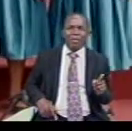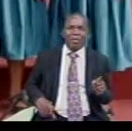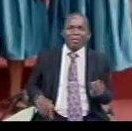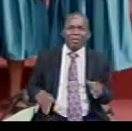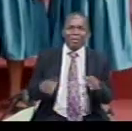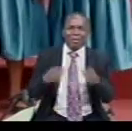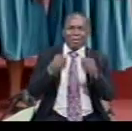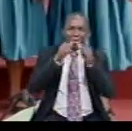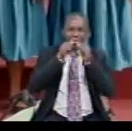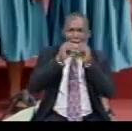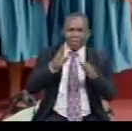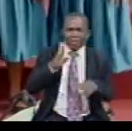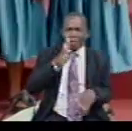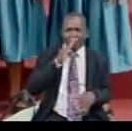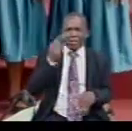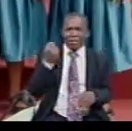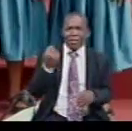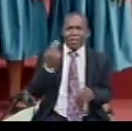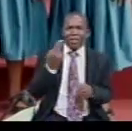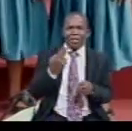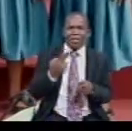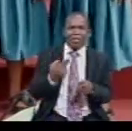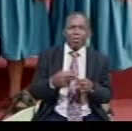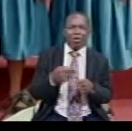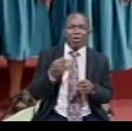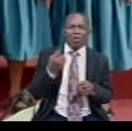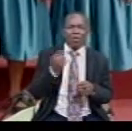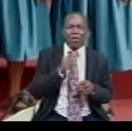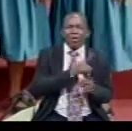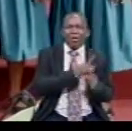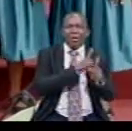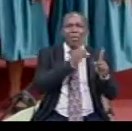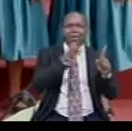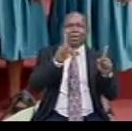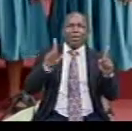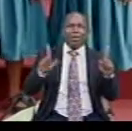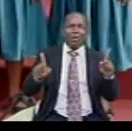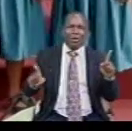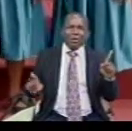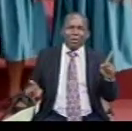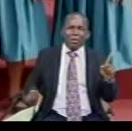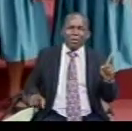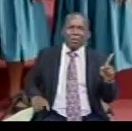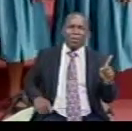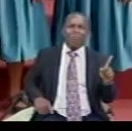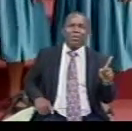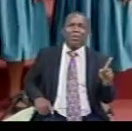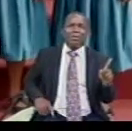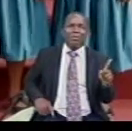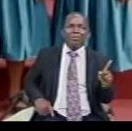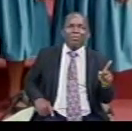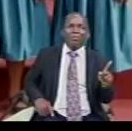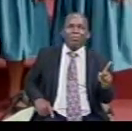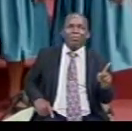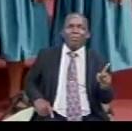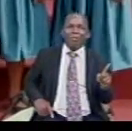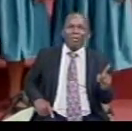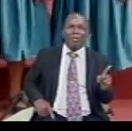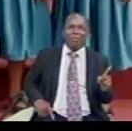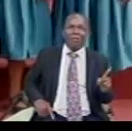Blessed be the name of the Lord. Tonight.